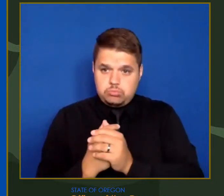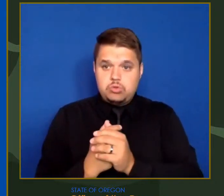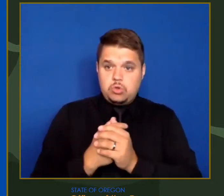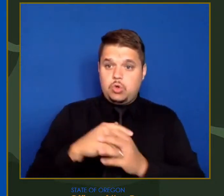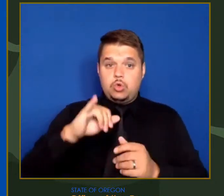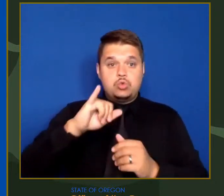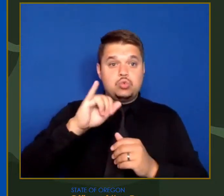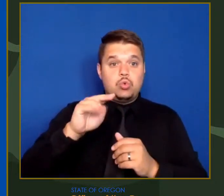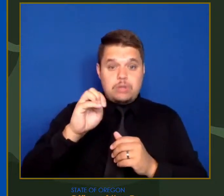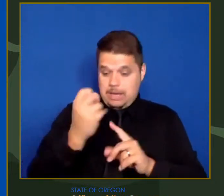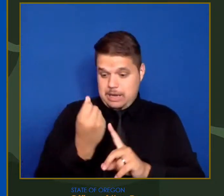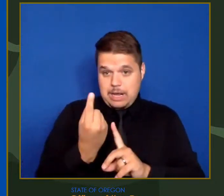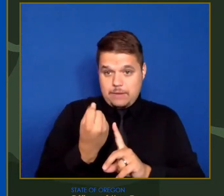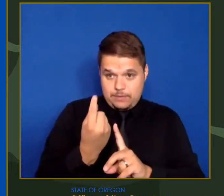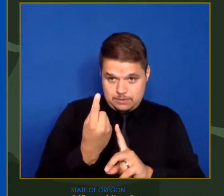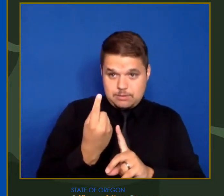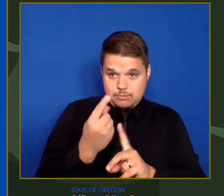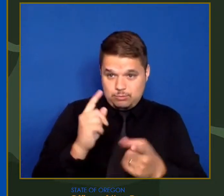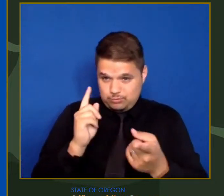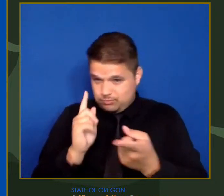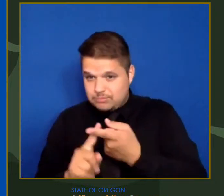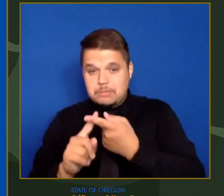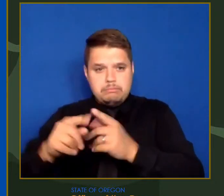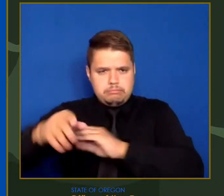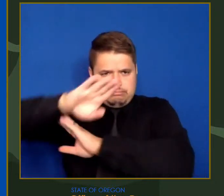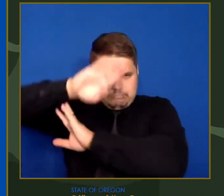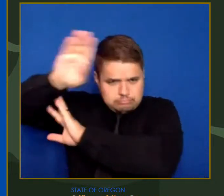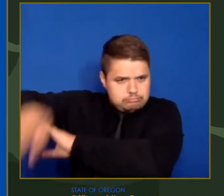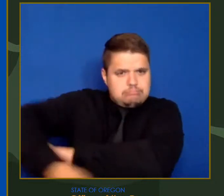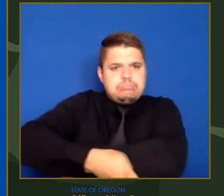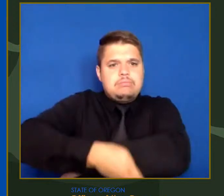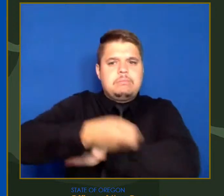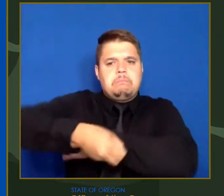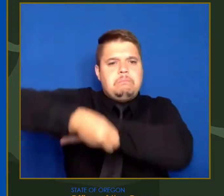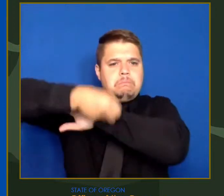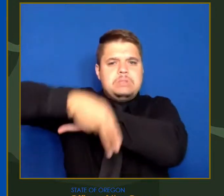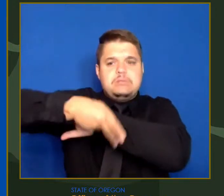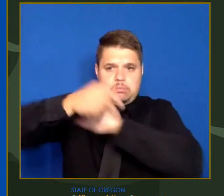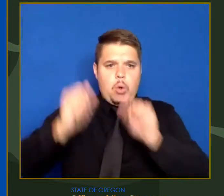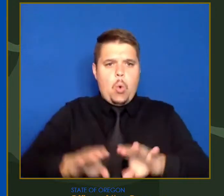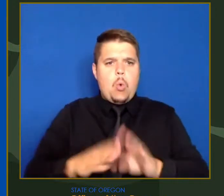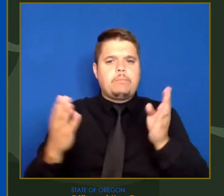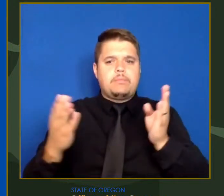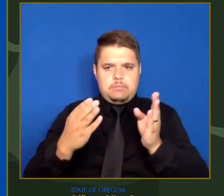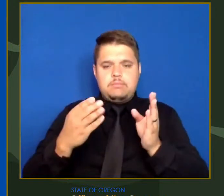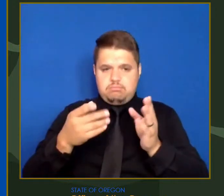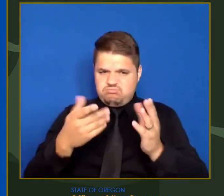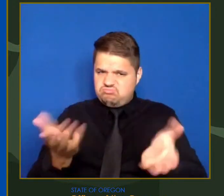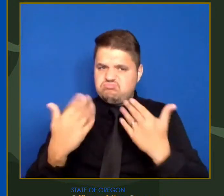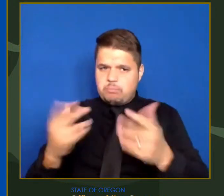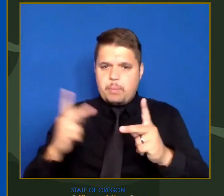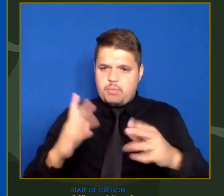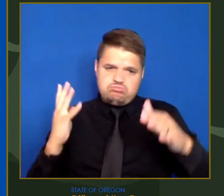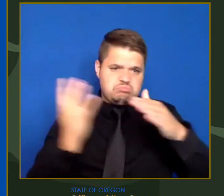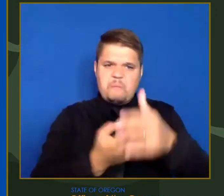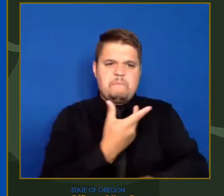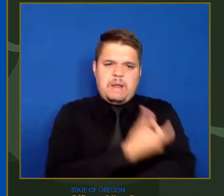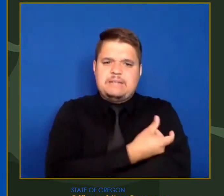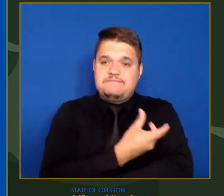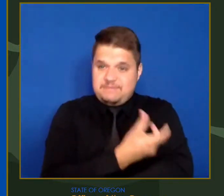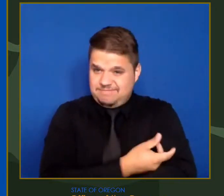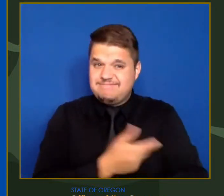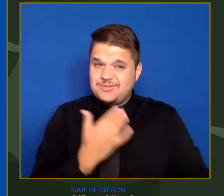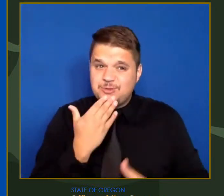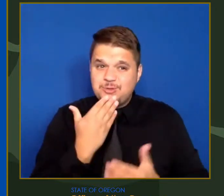25th until midnight. We know many people who haven't chosen to get vaccinated yet aren't vaccine resistant, just vaccine